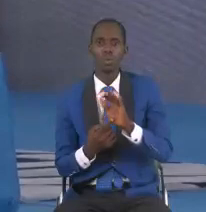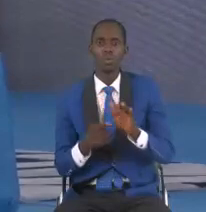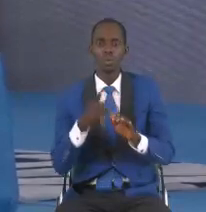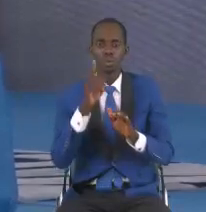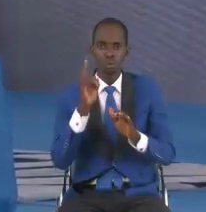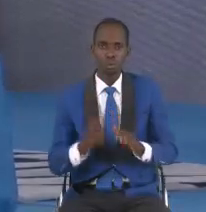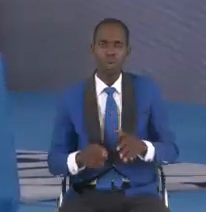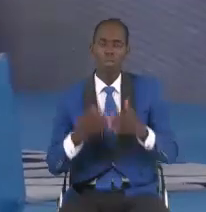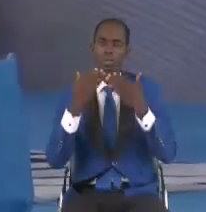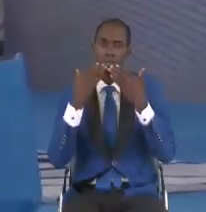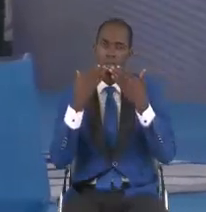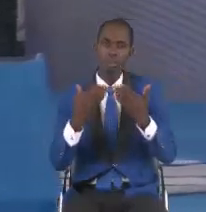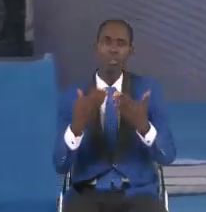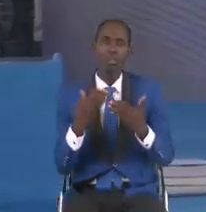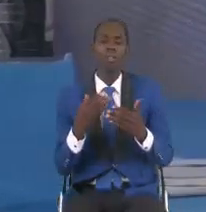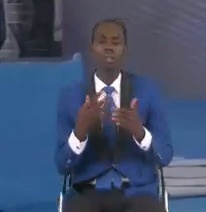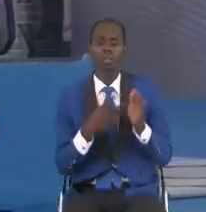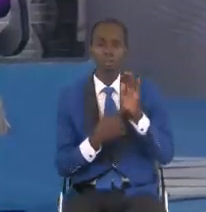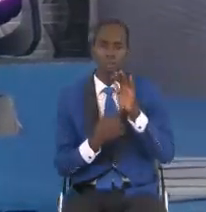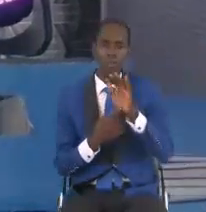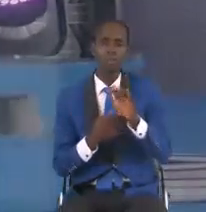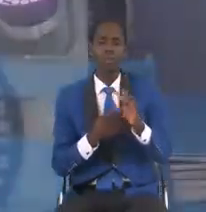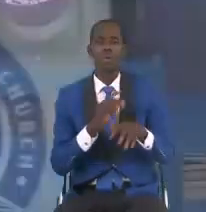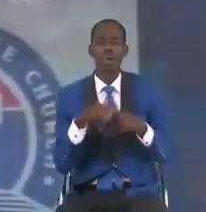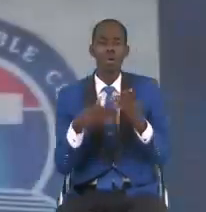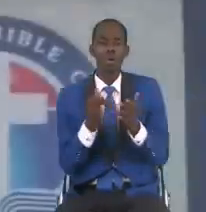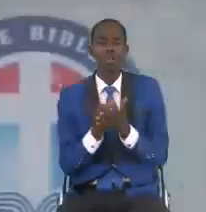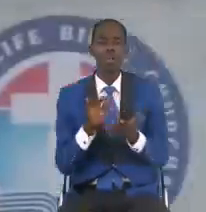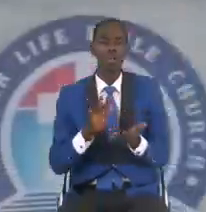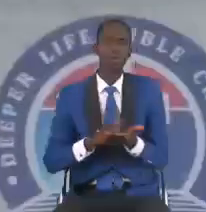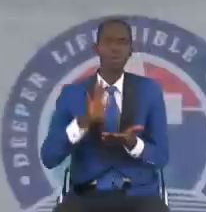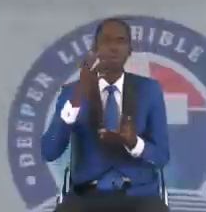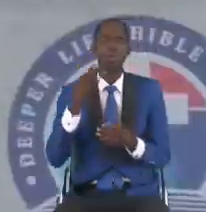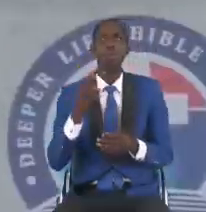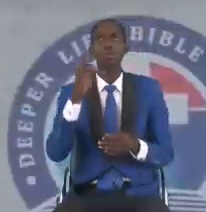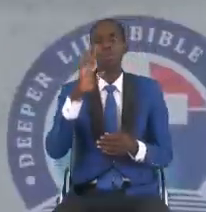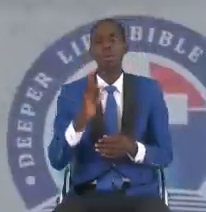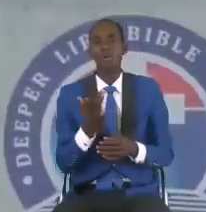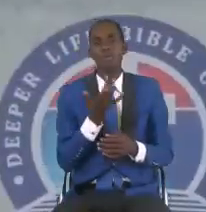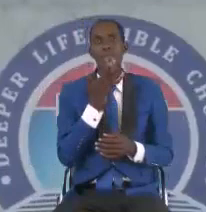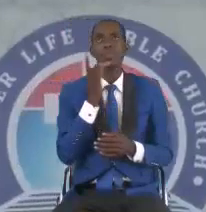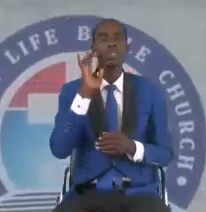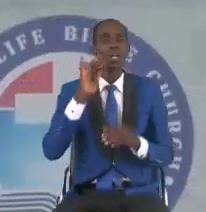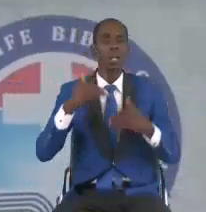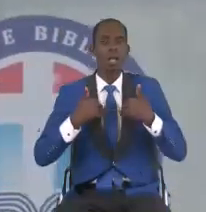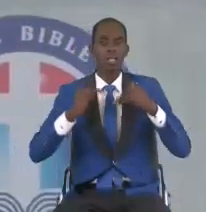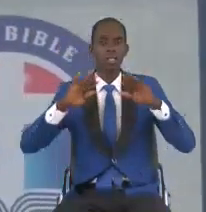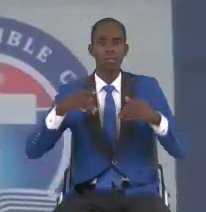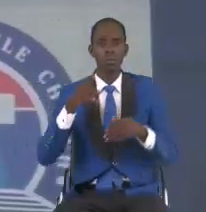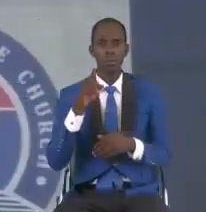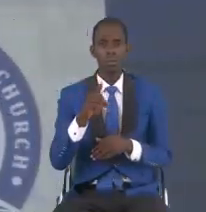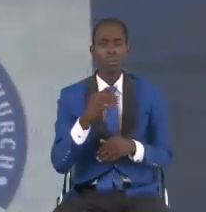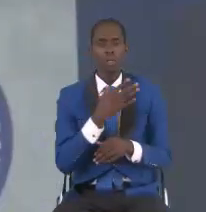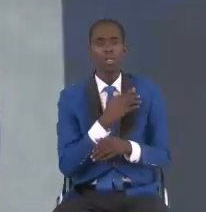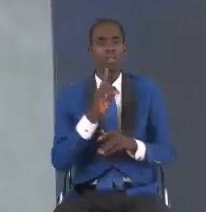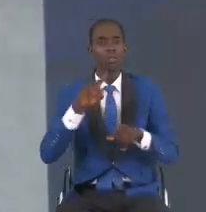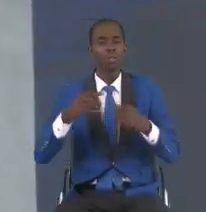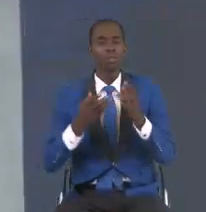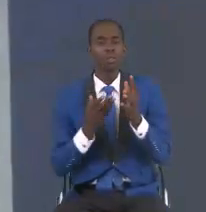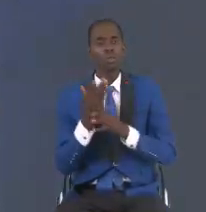reciprocate all that glory of God and the favor he has given you, and then you go through